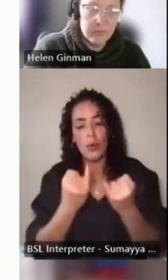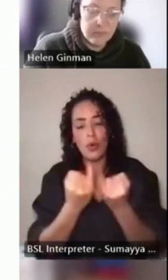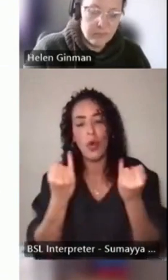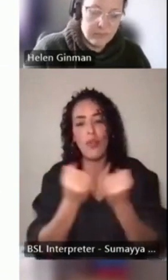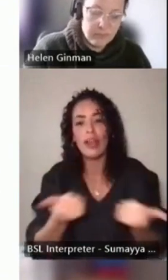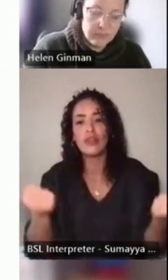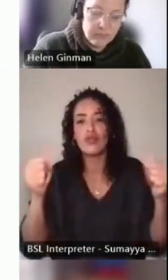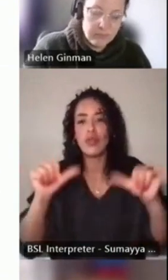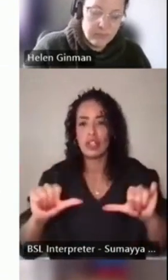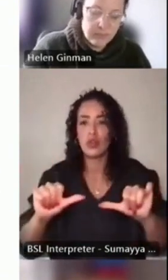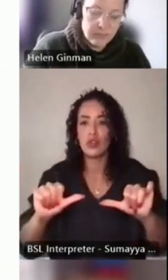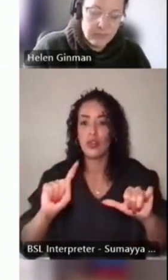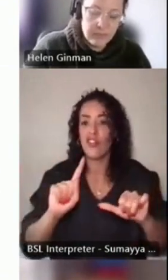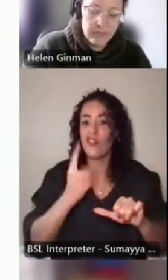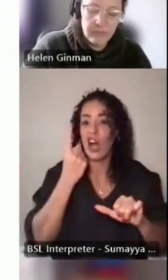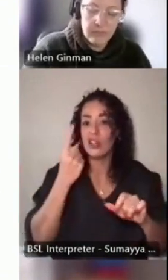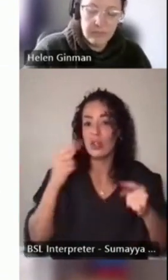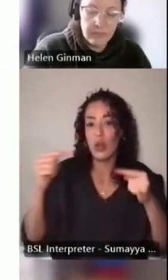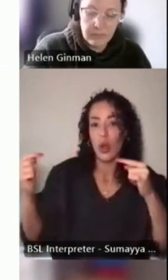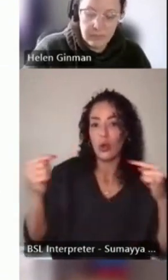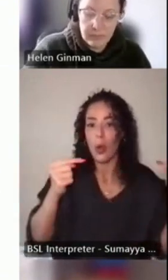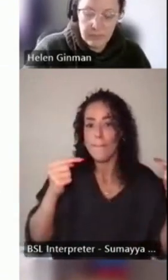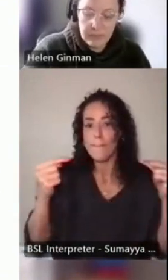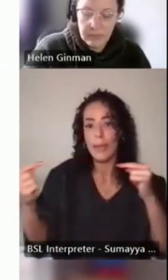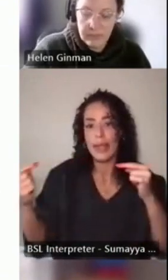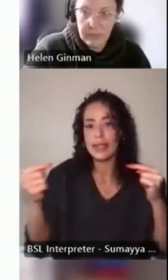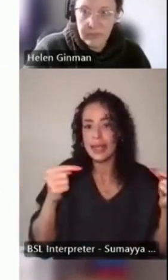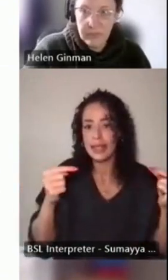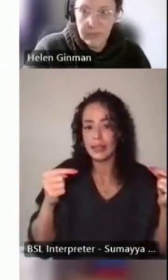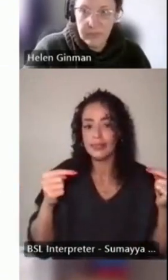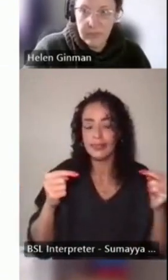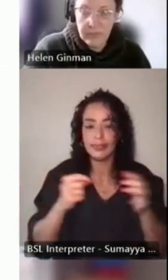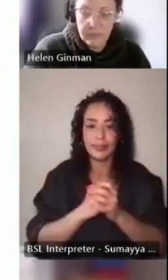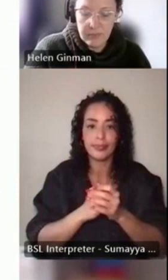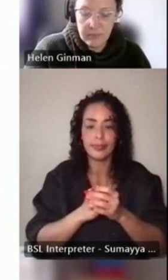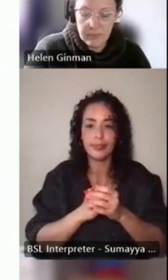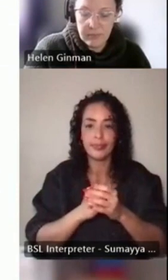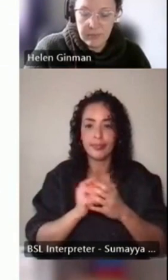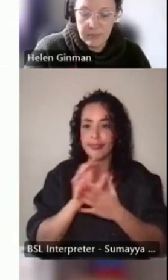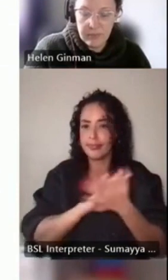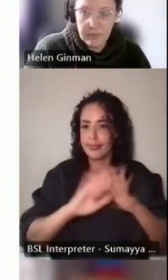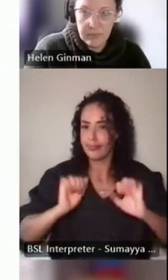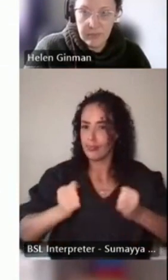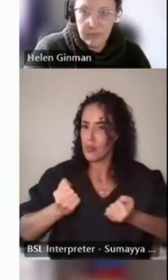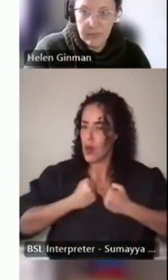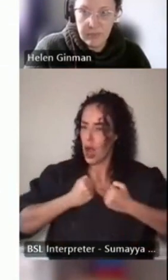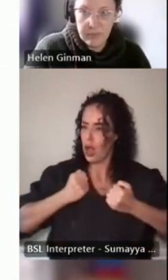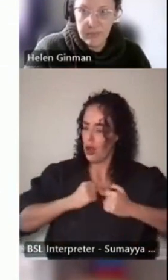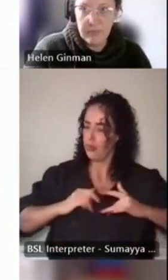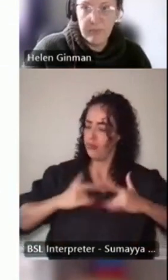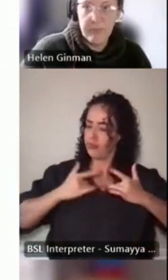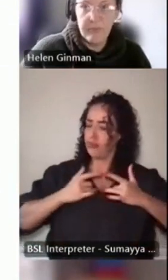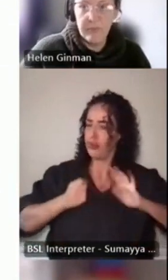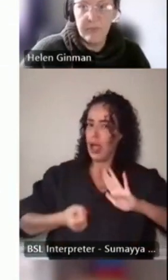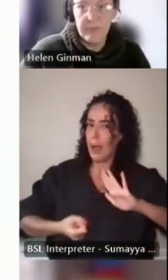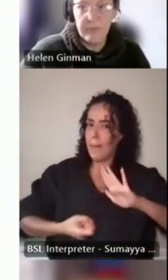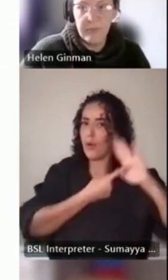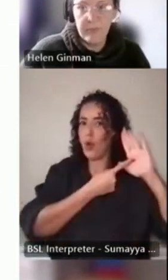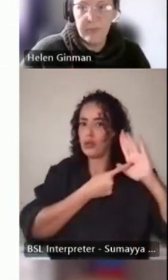of all, we've got competing. So this style involves pursuing one's own concerns at the expense of